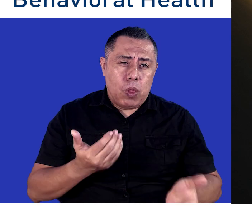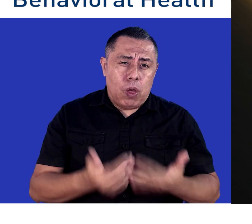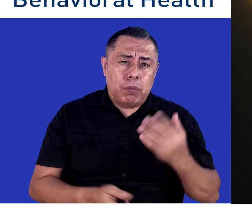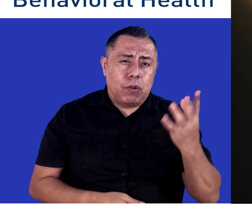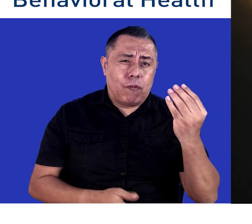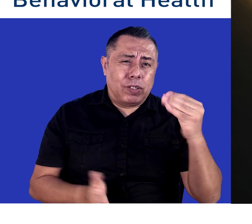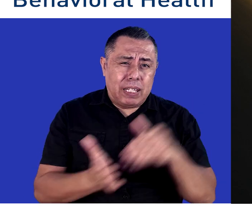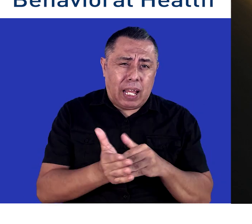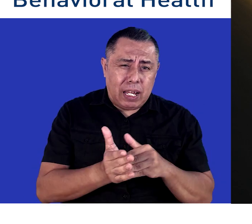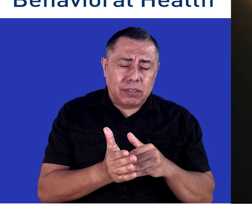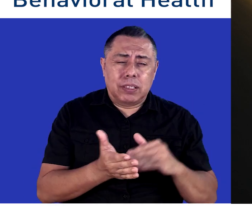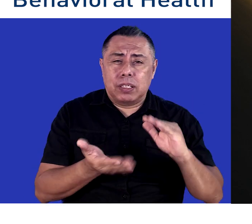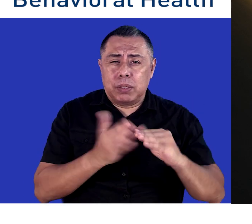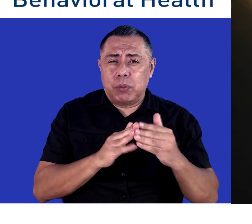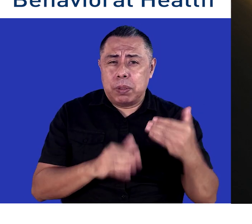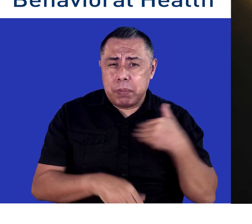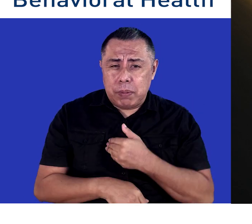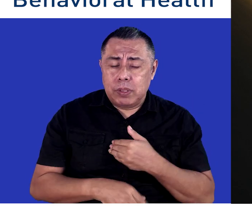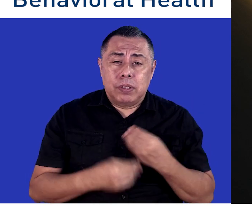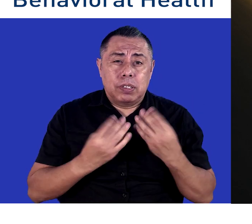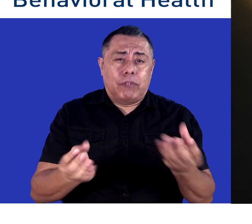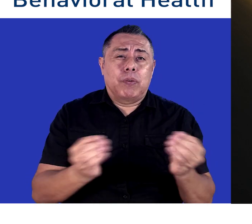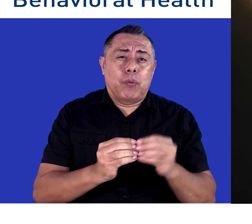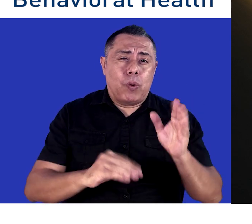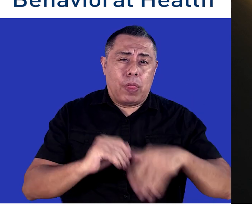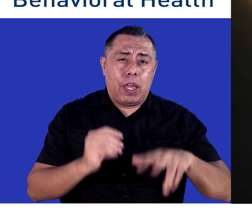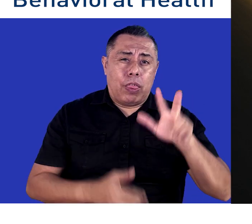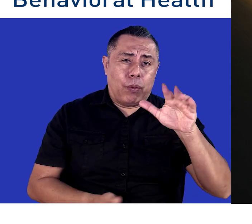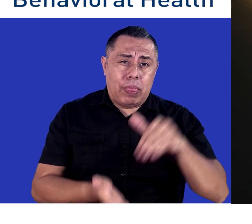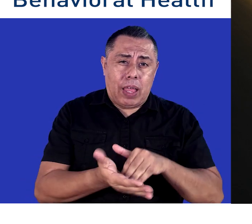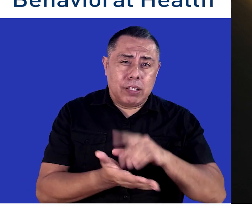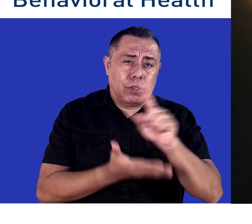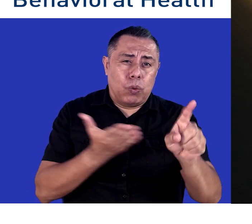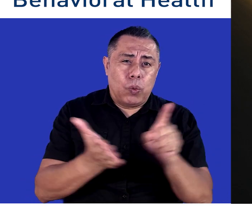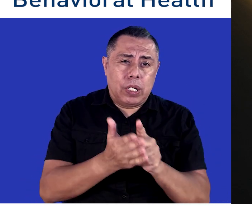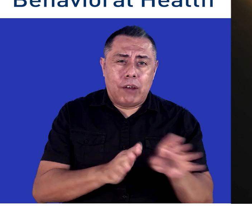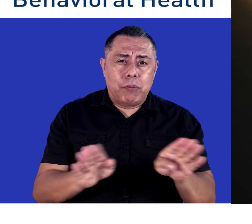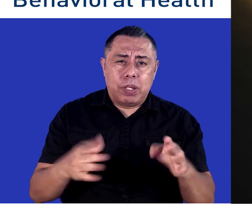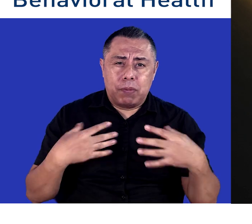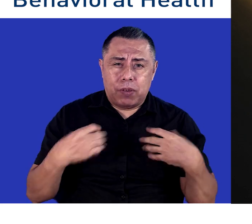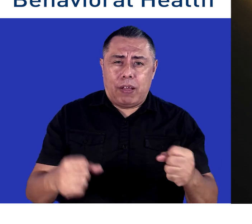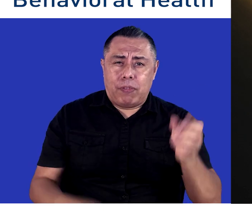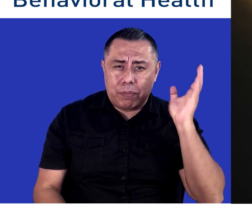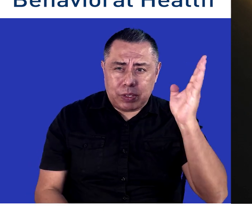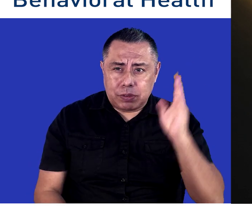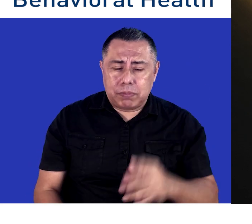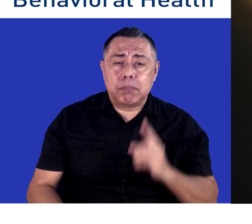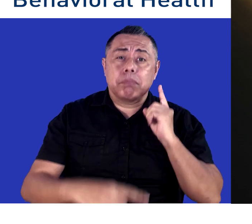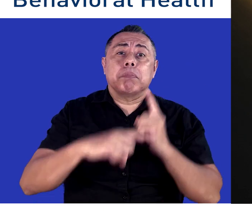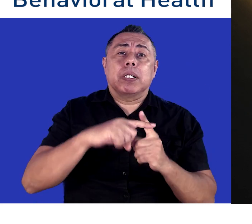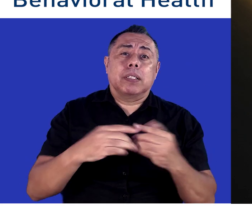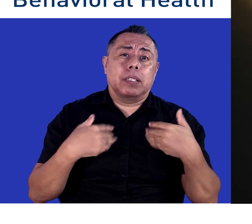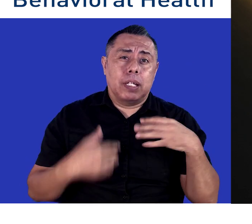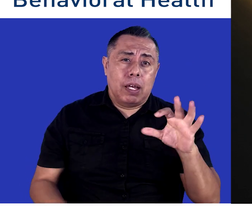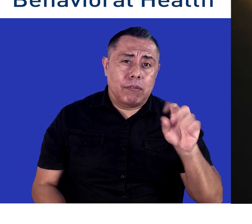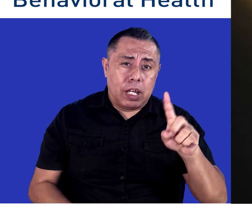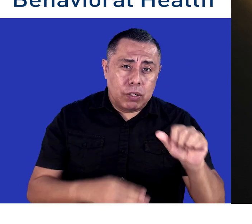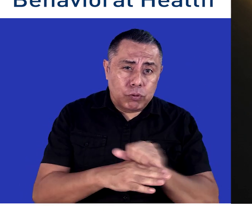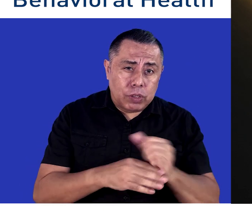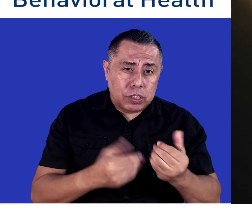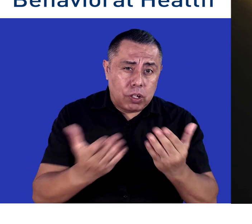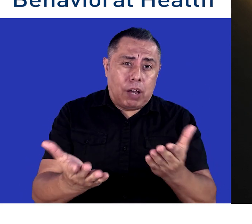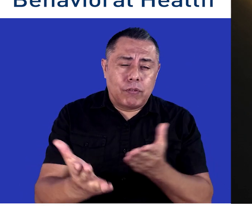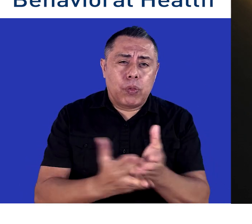African. Providers engaged almost 14,000 community members and delivered over 3,000 one-hour behavioral health